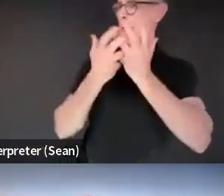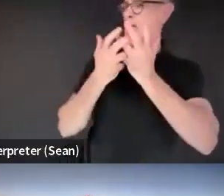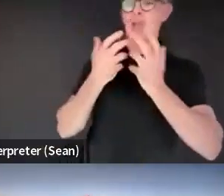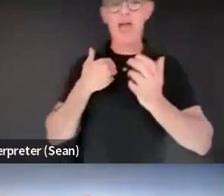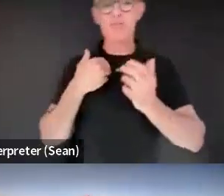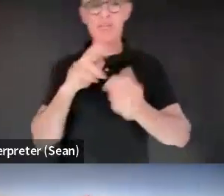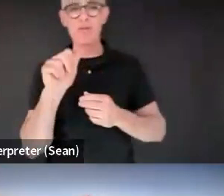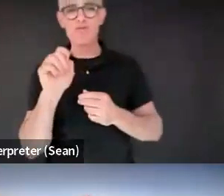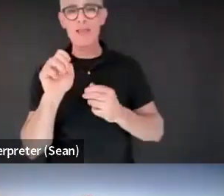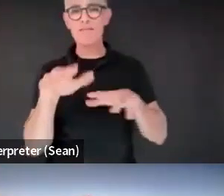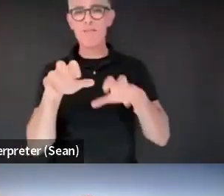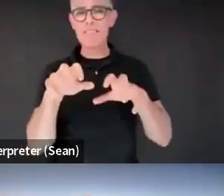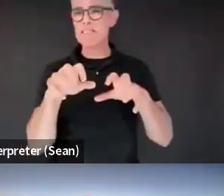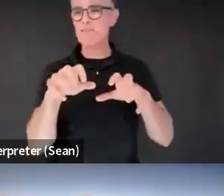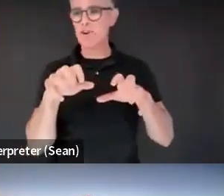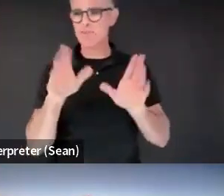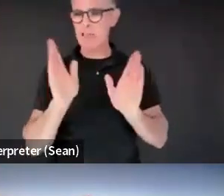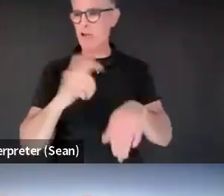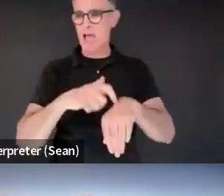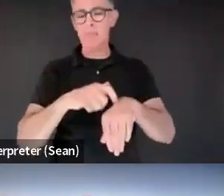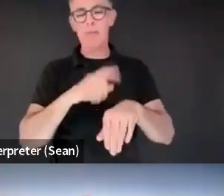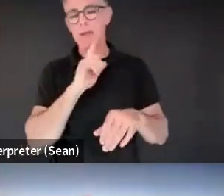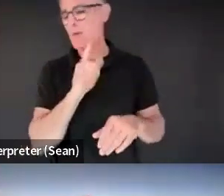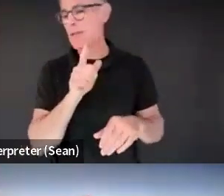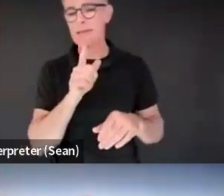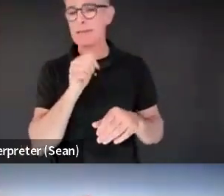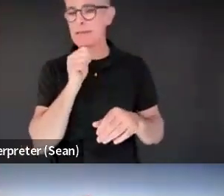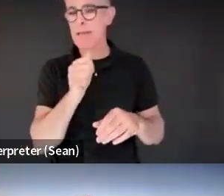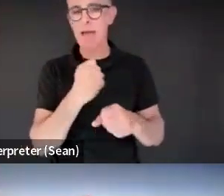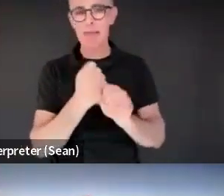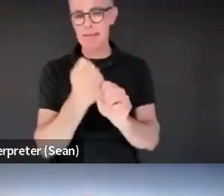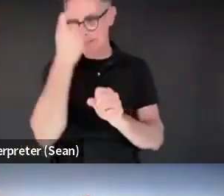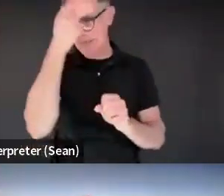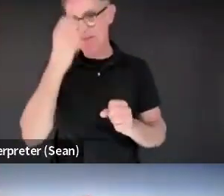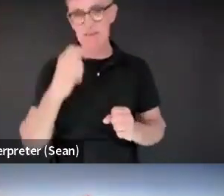the extent of time that we have, it just really doesn't make sense. Like